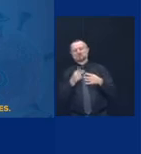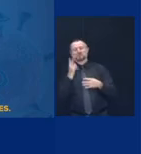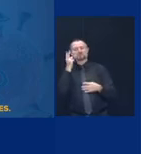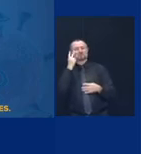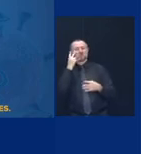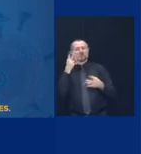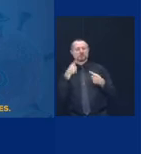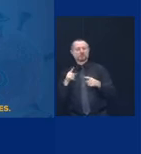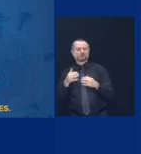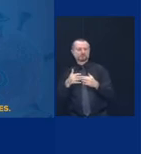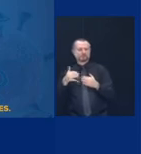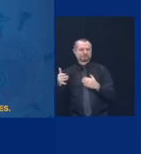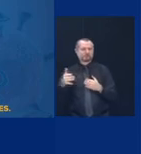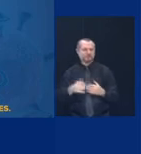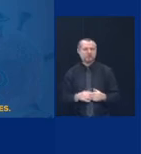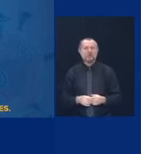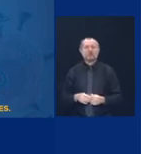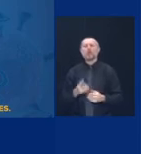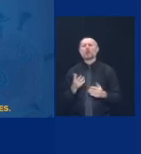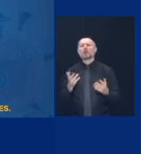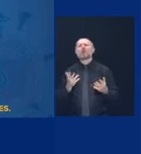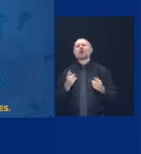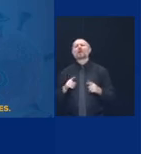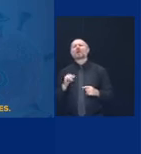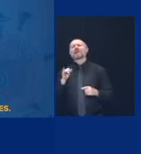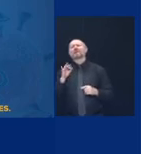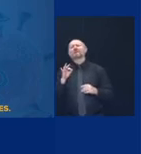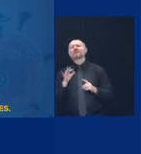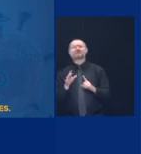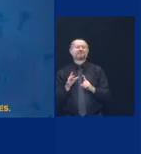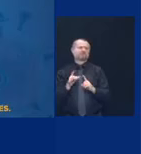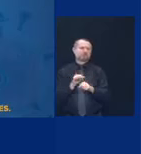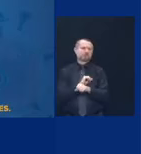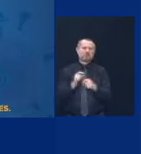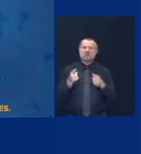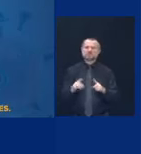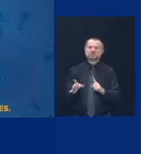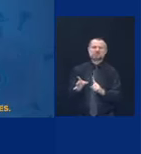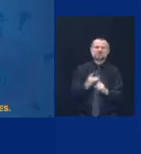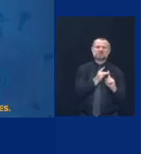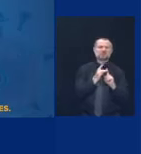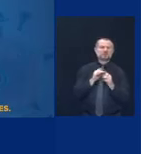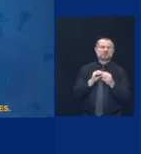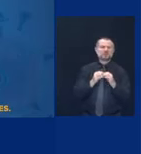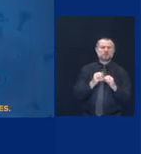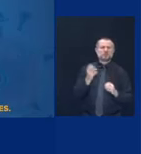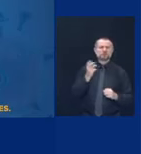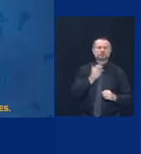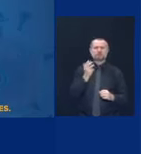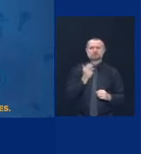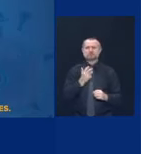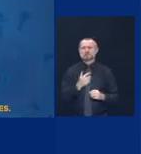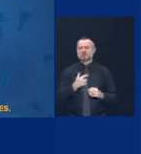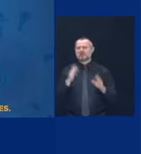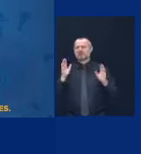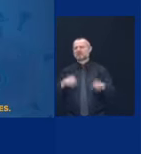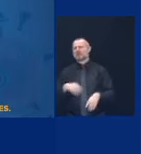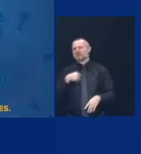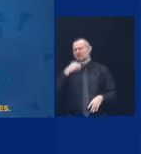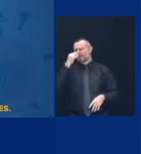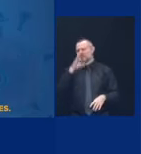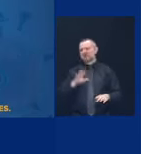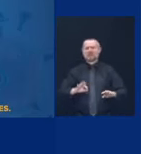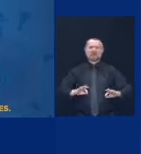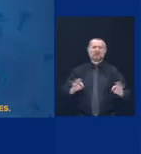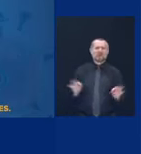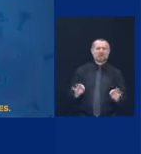So what if the rate goes up? So what? Everybody's talking about the rate going up. Let it go up. The rate goes